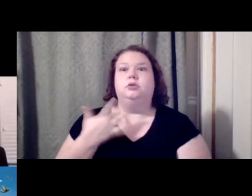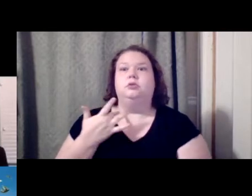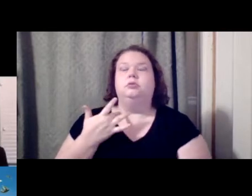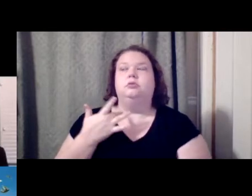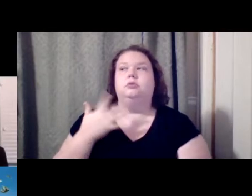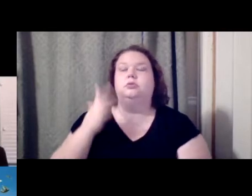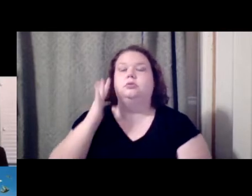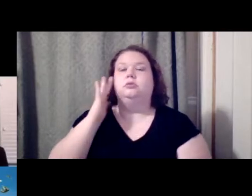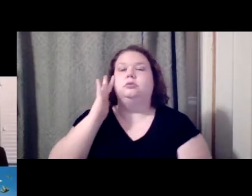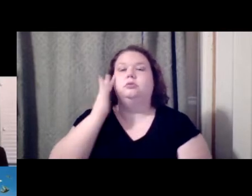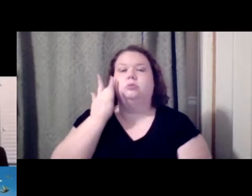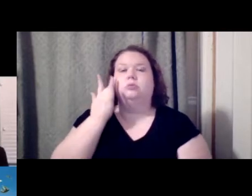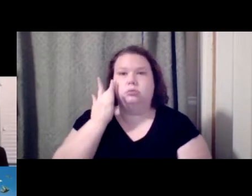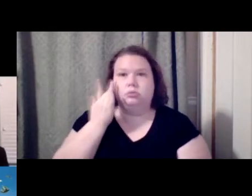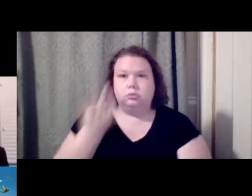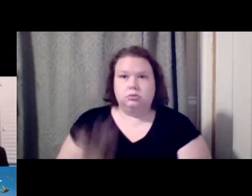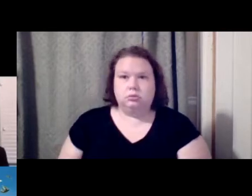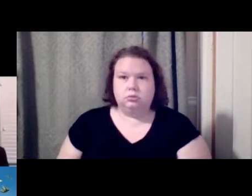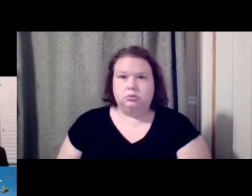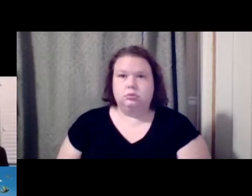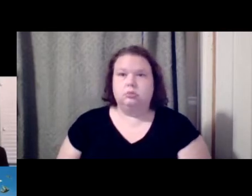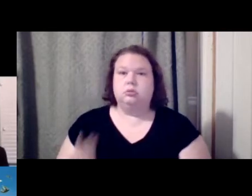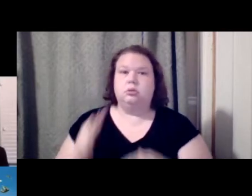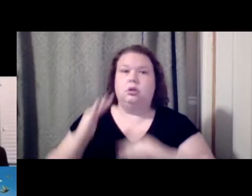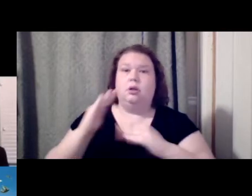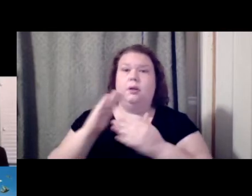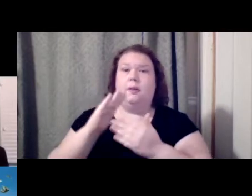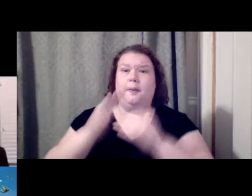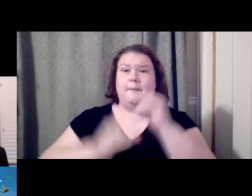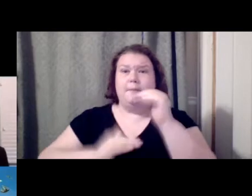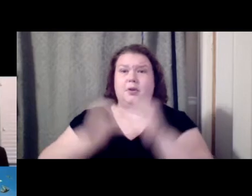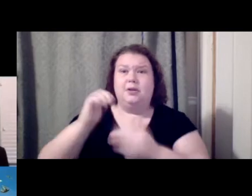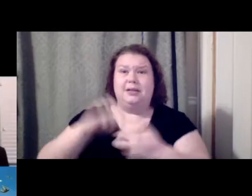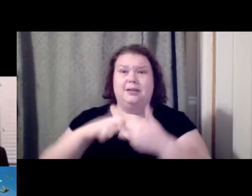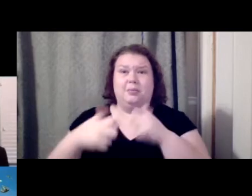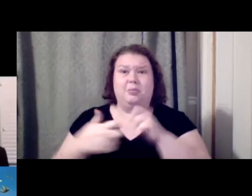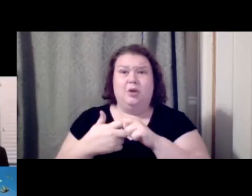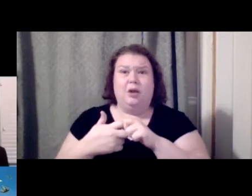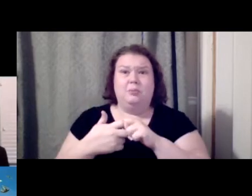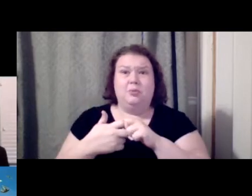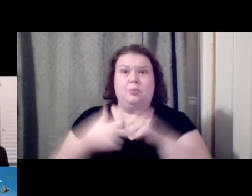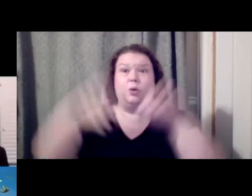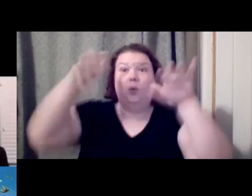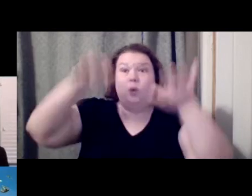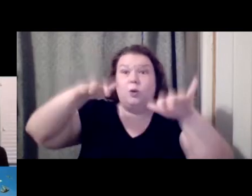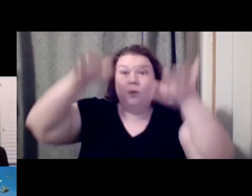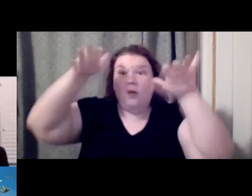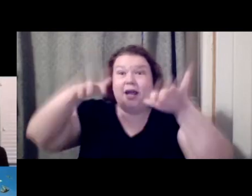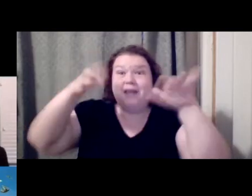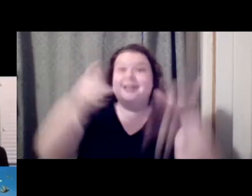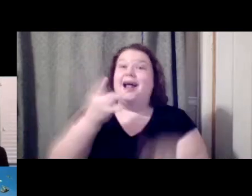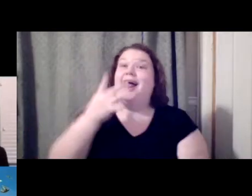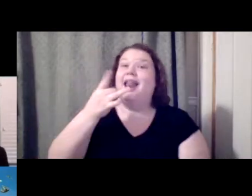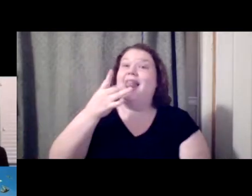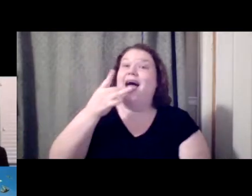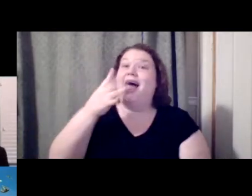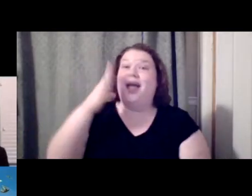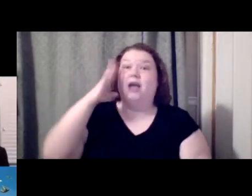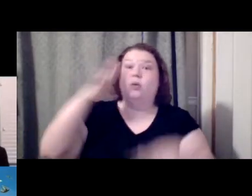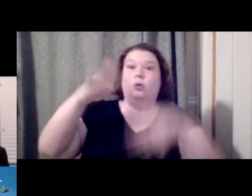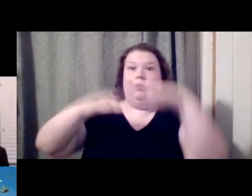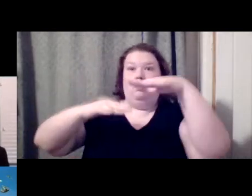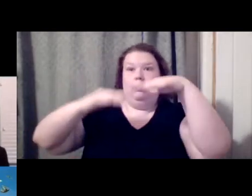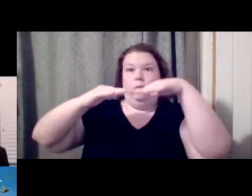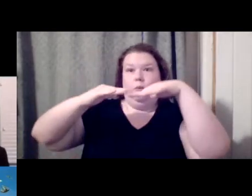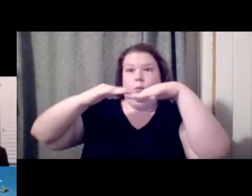And the facilities are a problem. There is water in light fixtures when it rains. There's mildew smell. And I've got